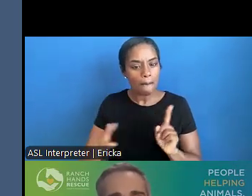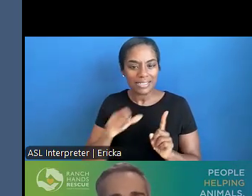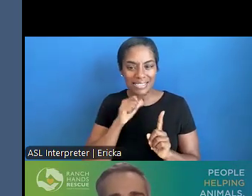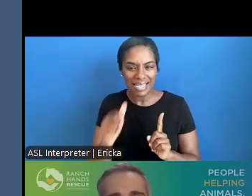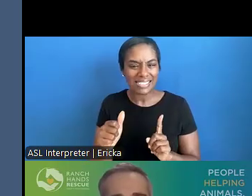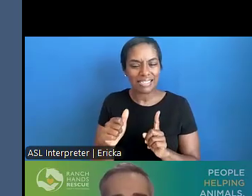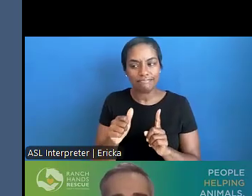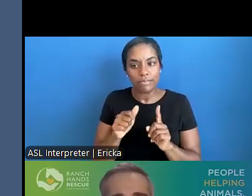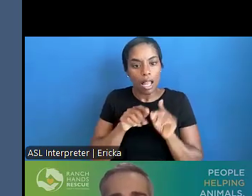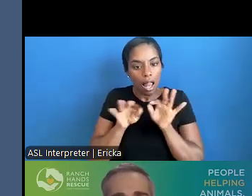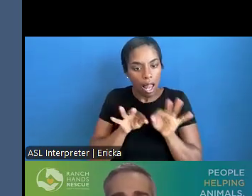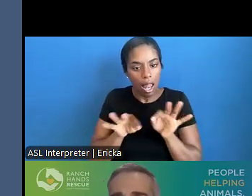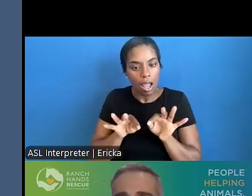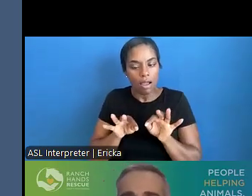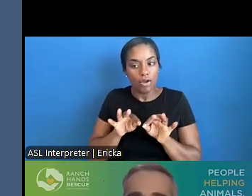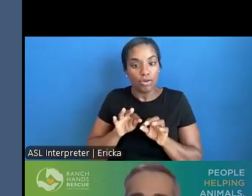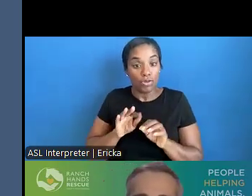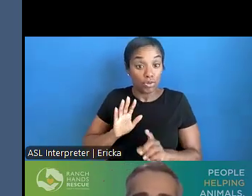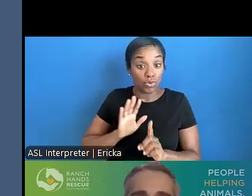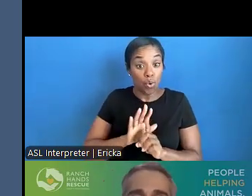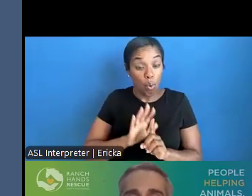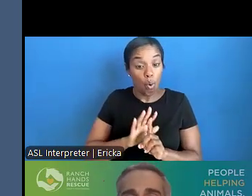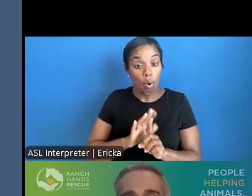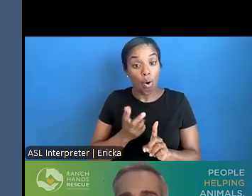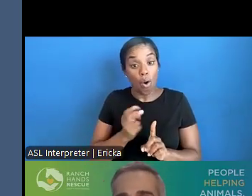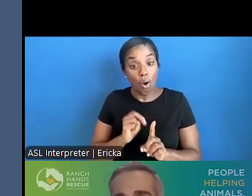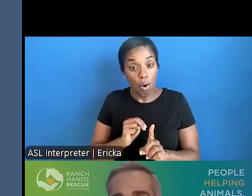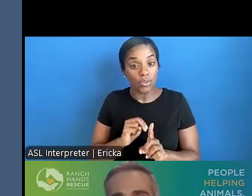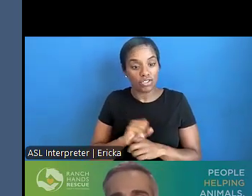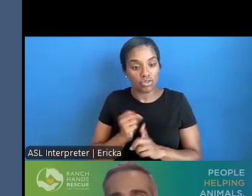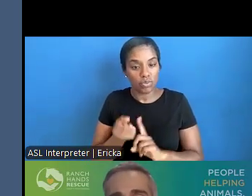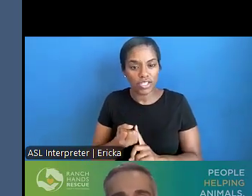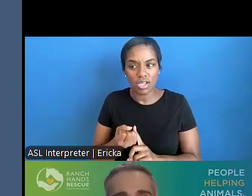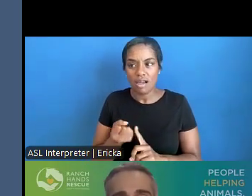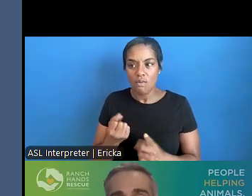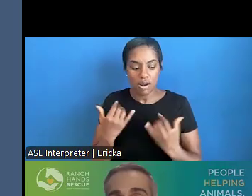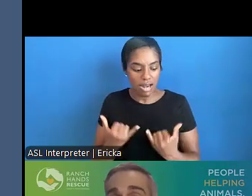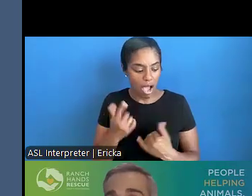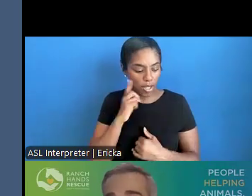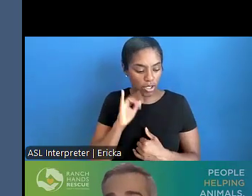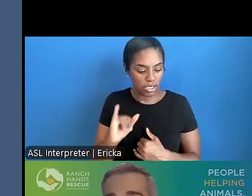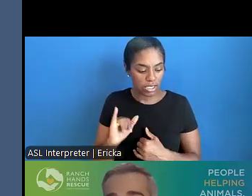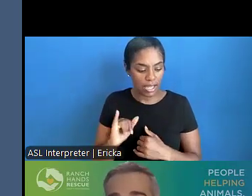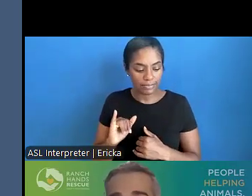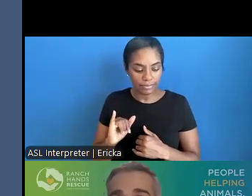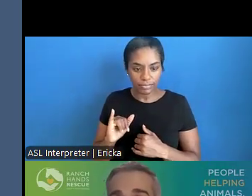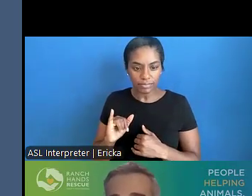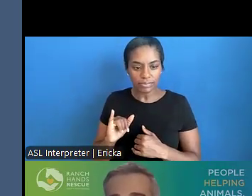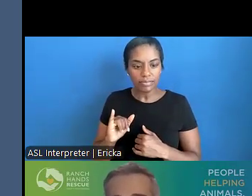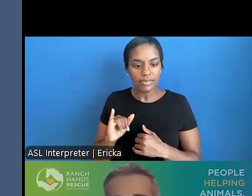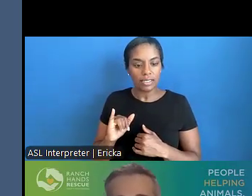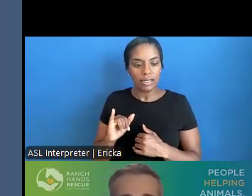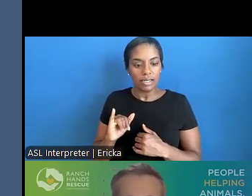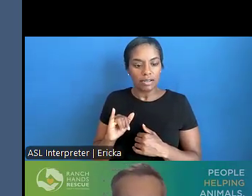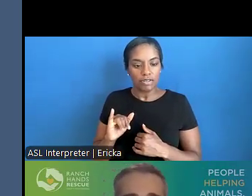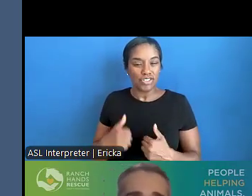details of your own experience and unintentionally make it about you or make the survivor believe that they need to support you in some way or take care of you